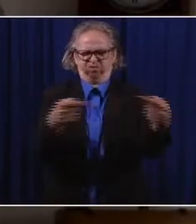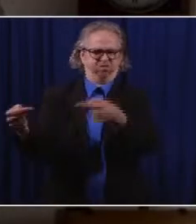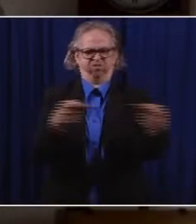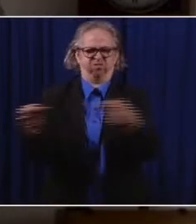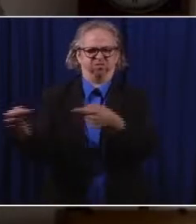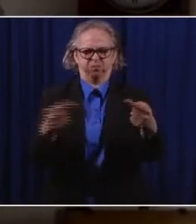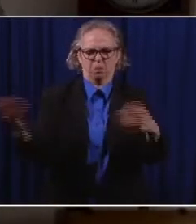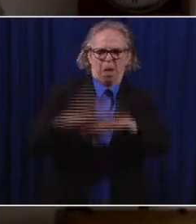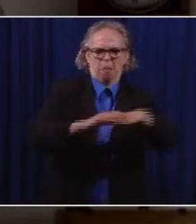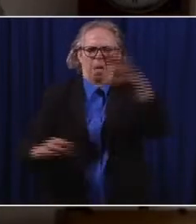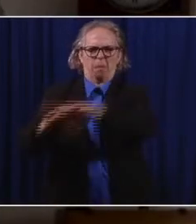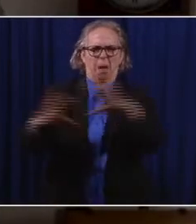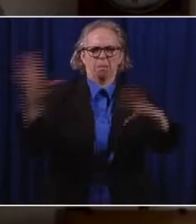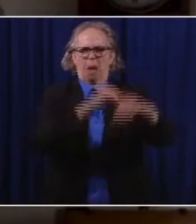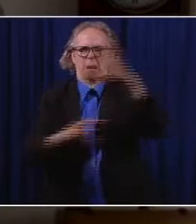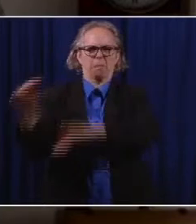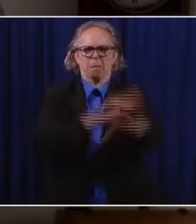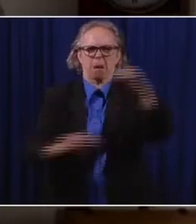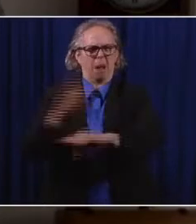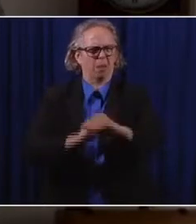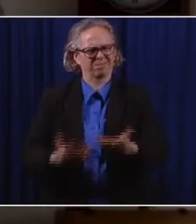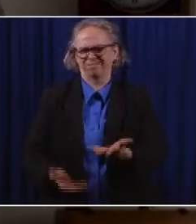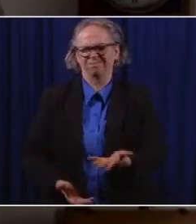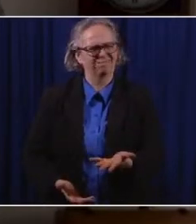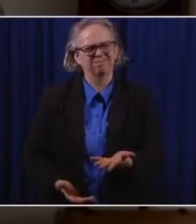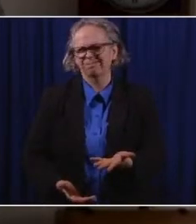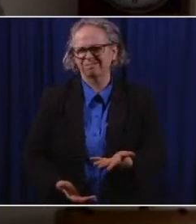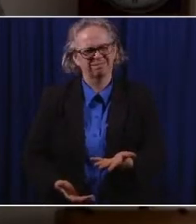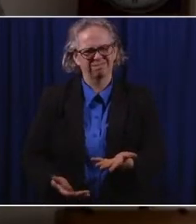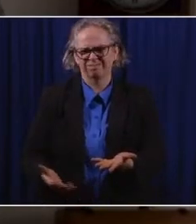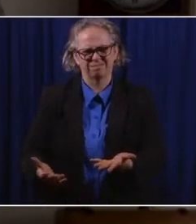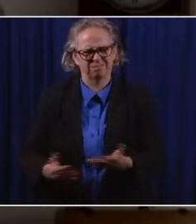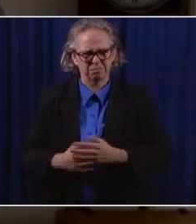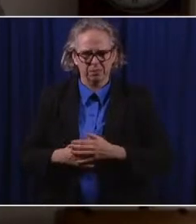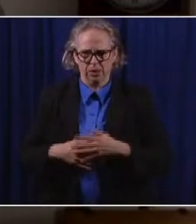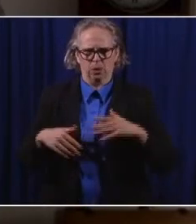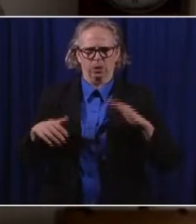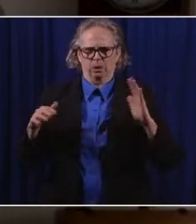through the prism of our own beliefs and the candidate that we support.